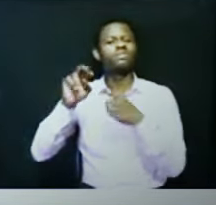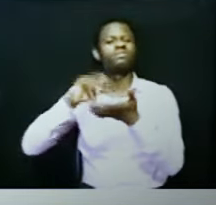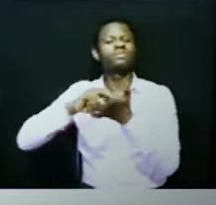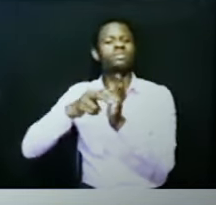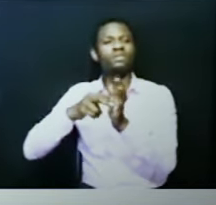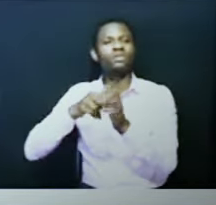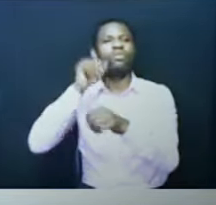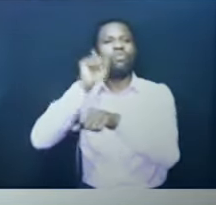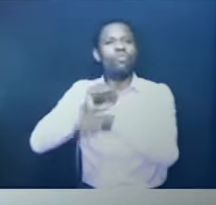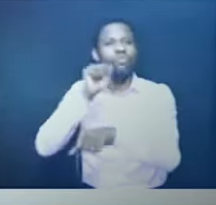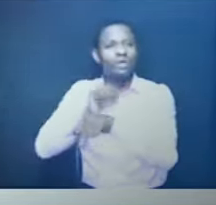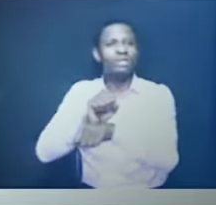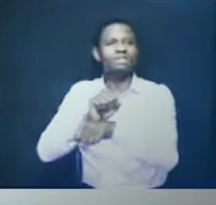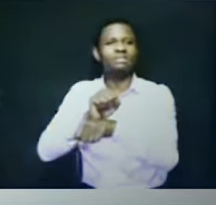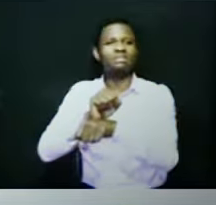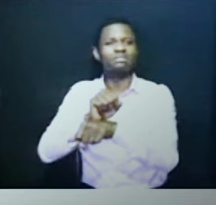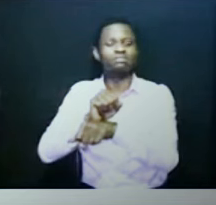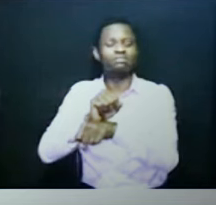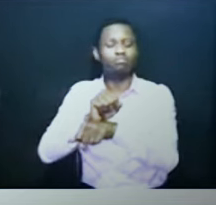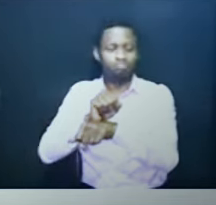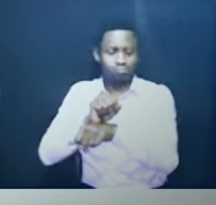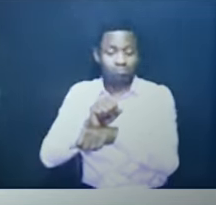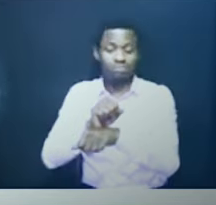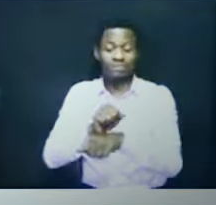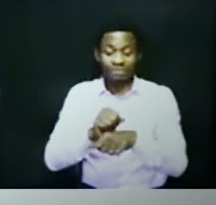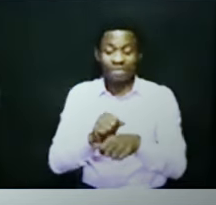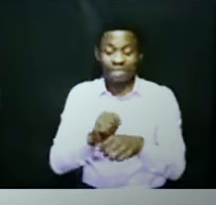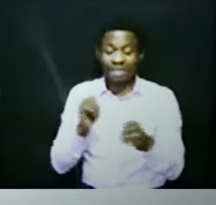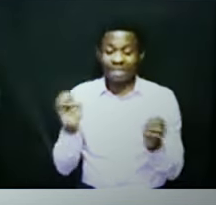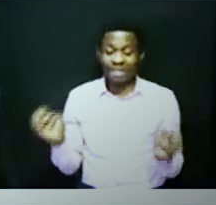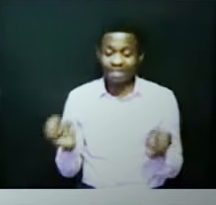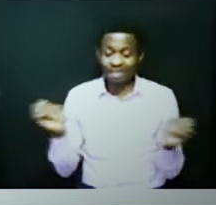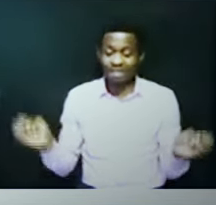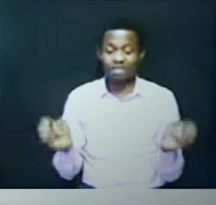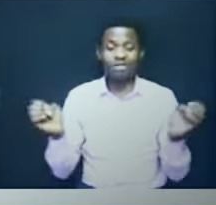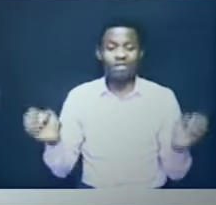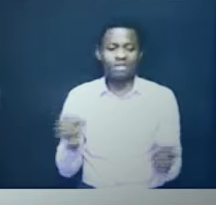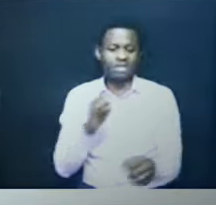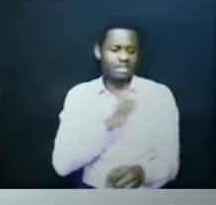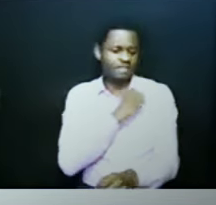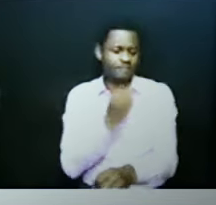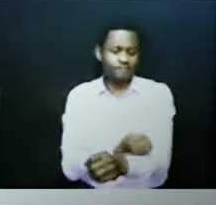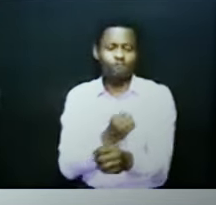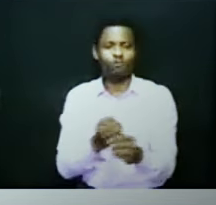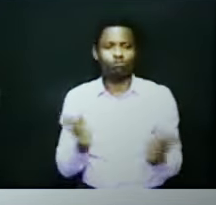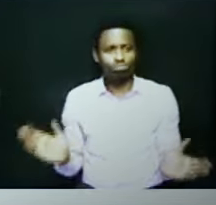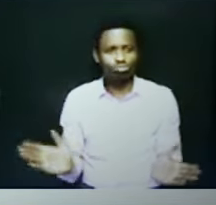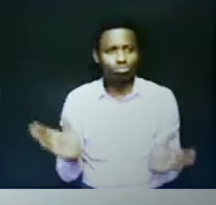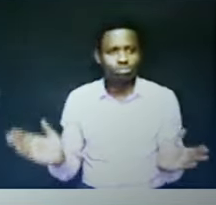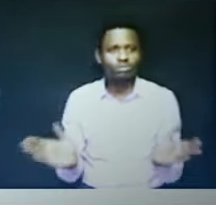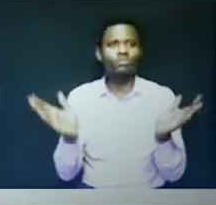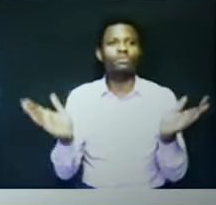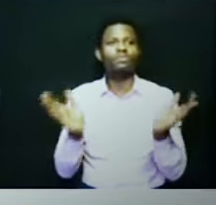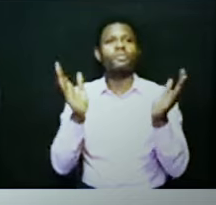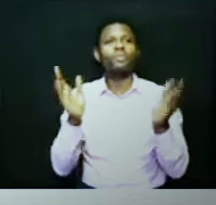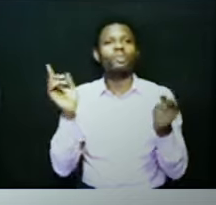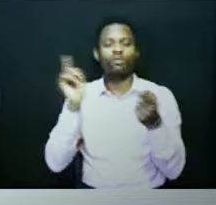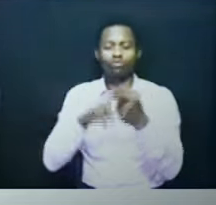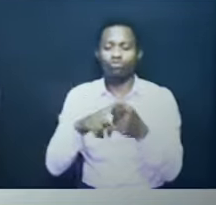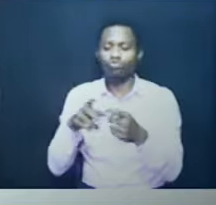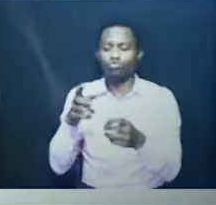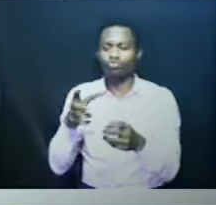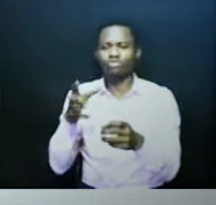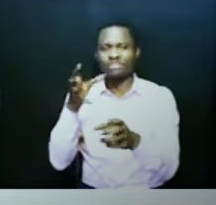accomplish. Adwuma eye nia ye di ahoden ene ye wede ye se ne ebe ya ye benya nsunsanso bi e de afrim. Labor